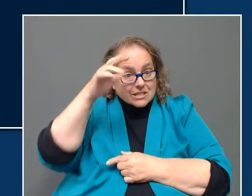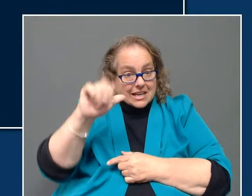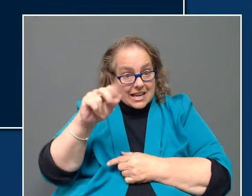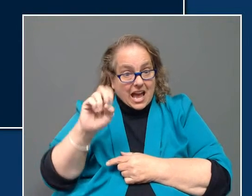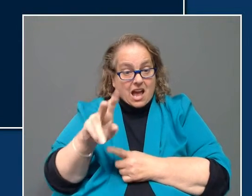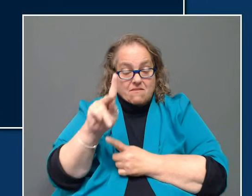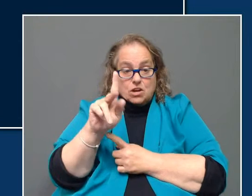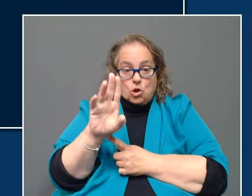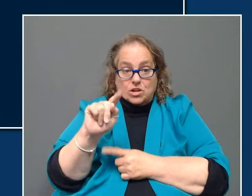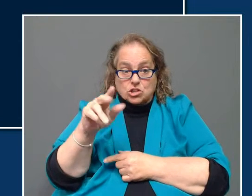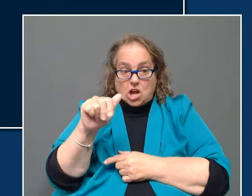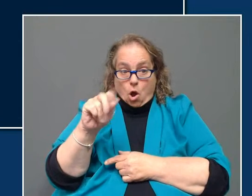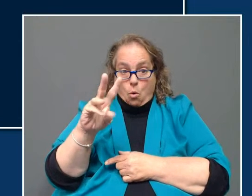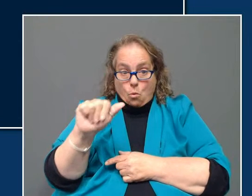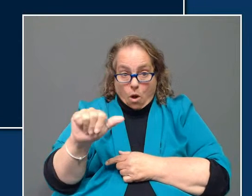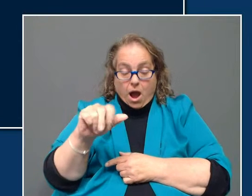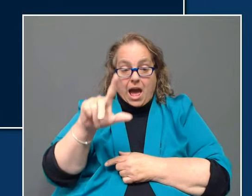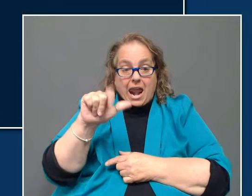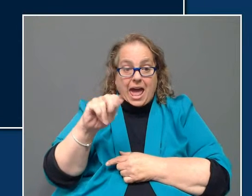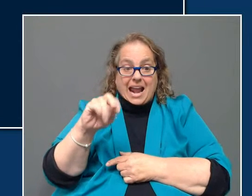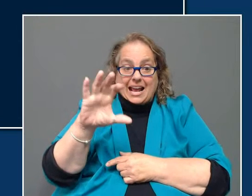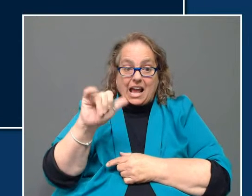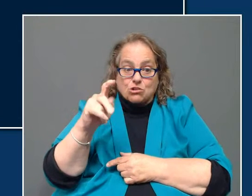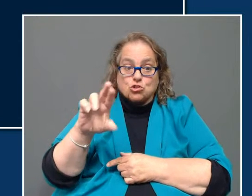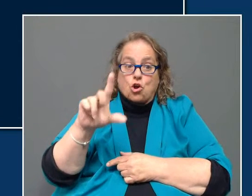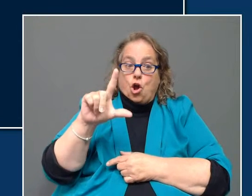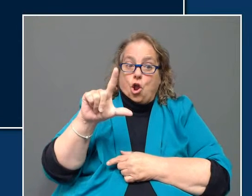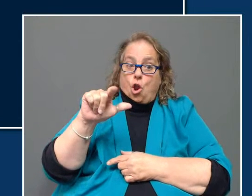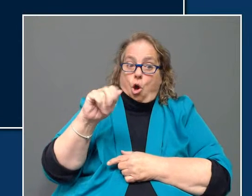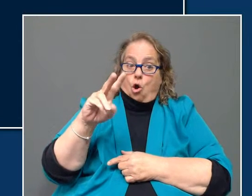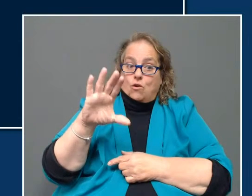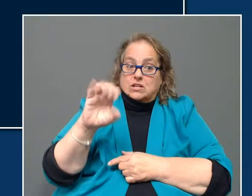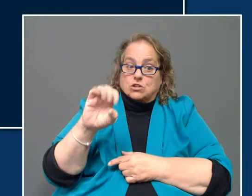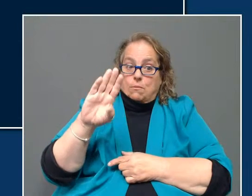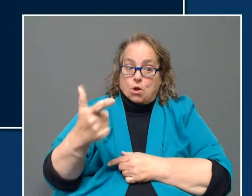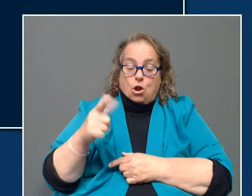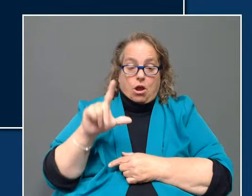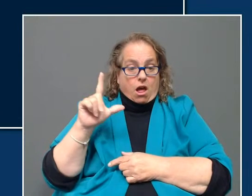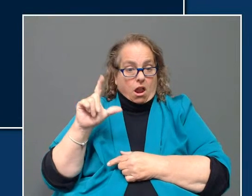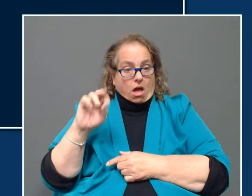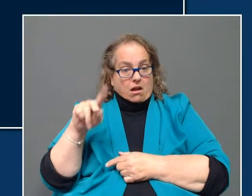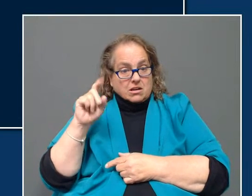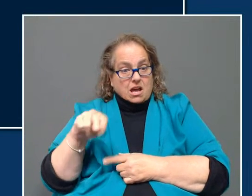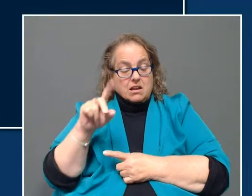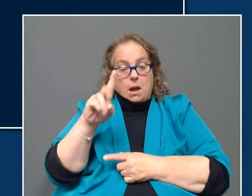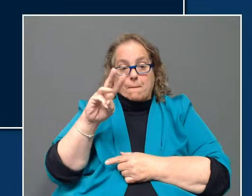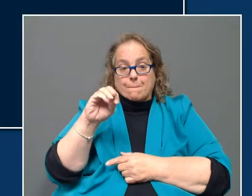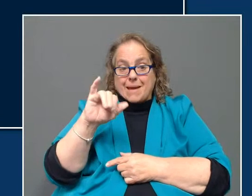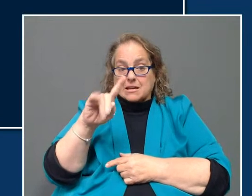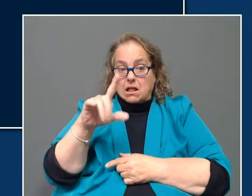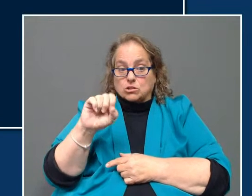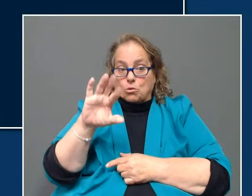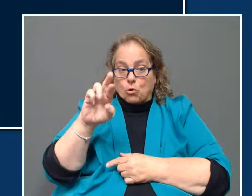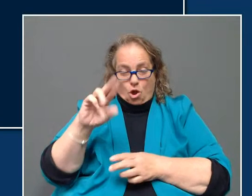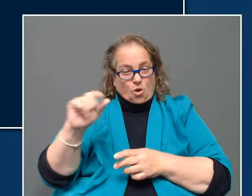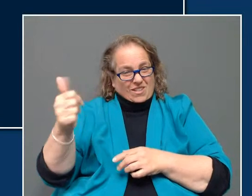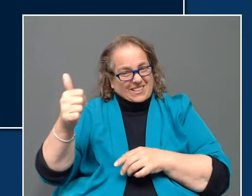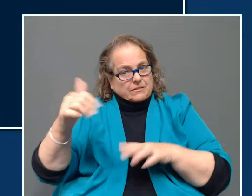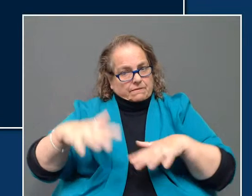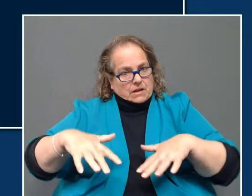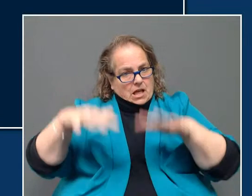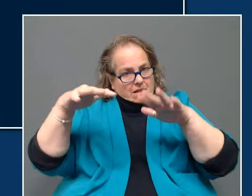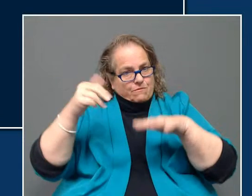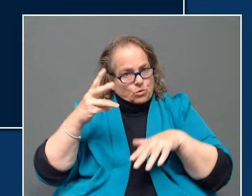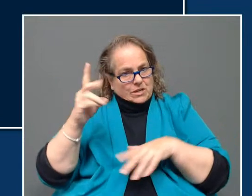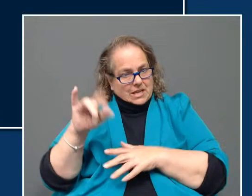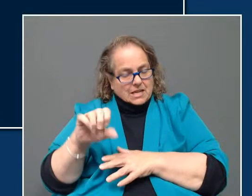Lancaster, Lawrenceburg, London, Middlesboro, which has dealt with some flooding the last couple days,